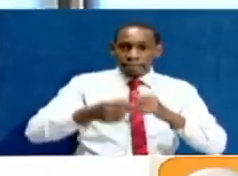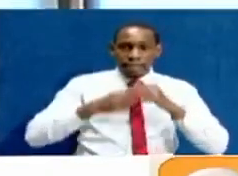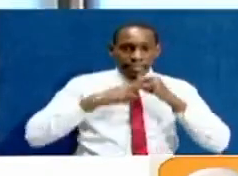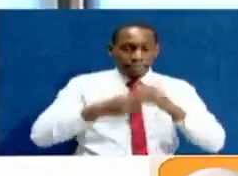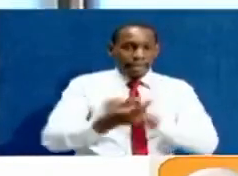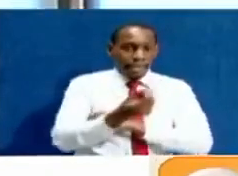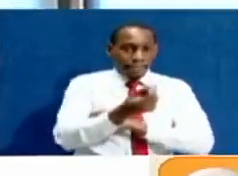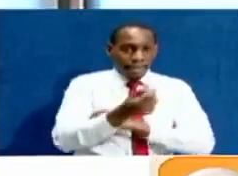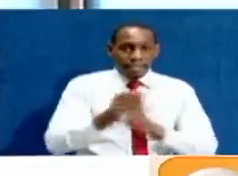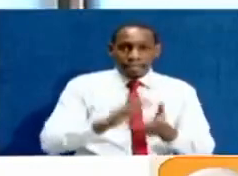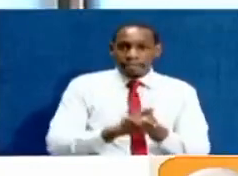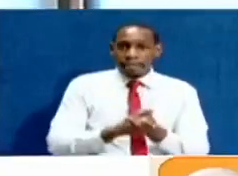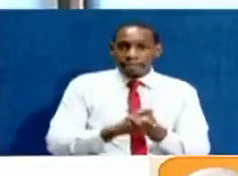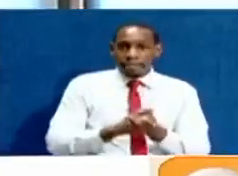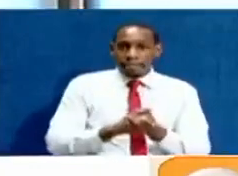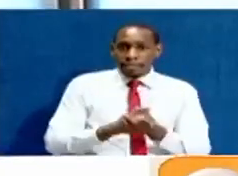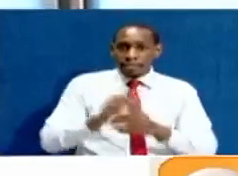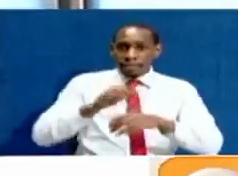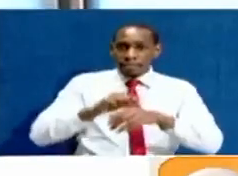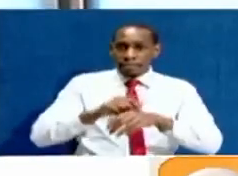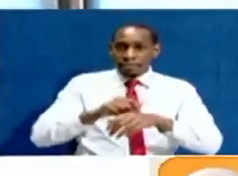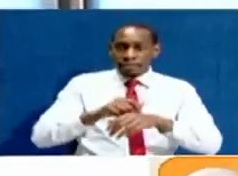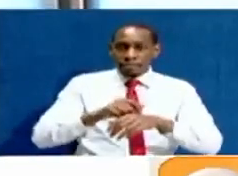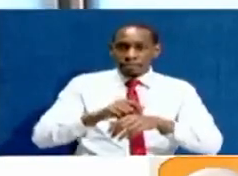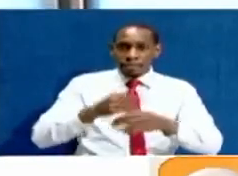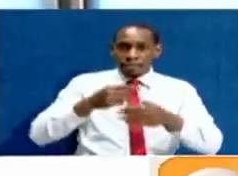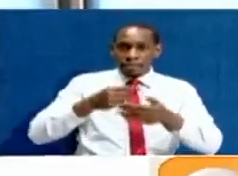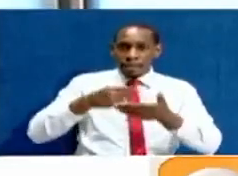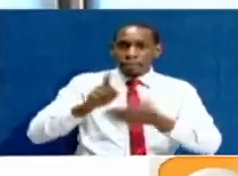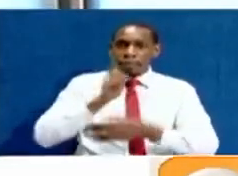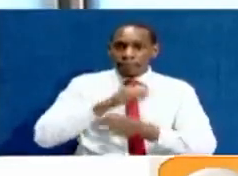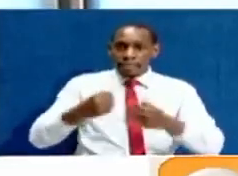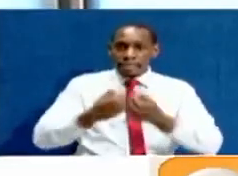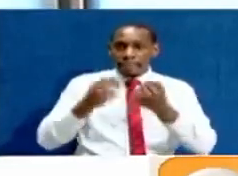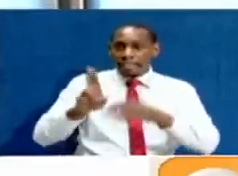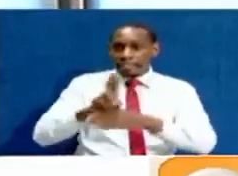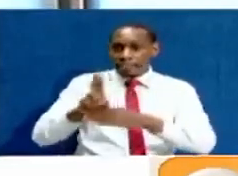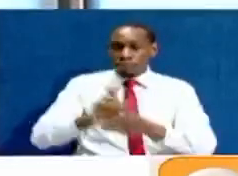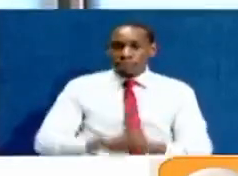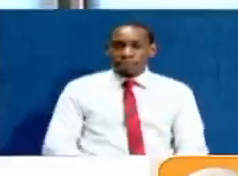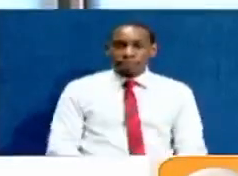7,700 shillings after the nation's authorities approved it for emergency use.